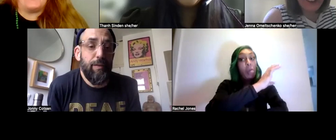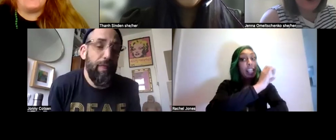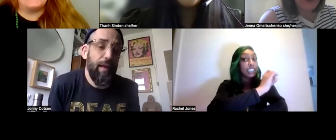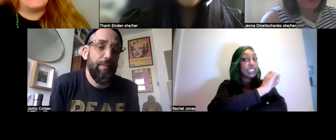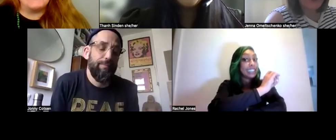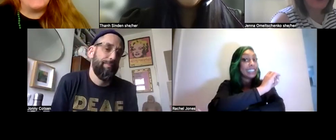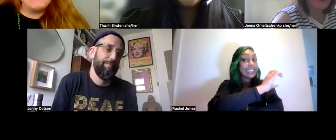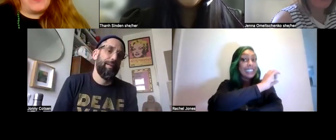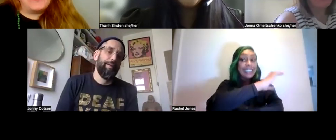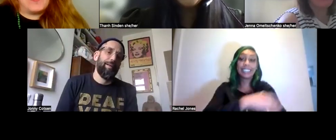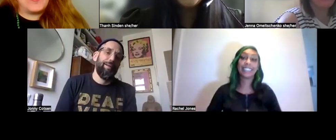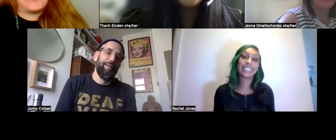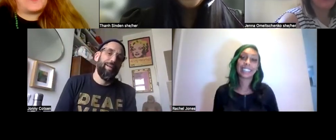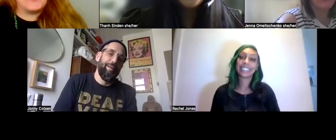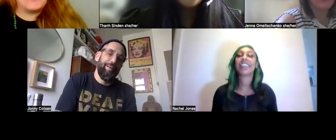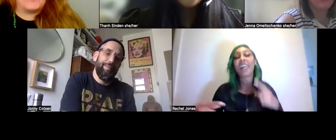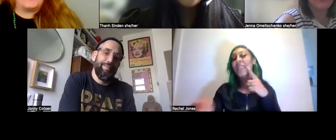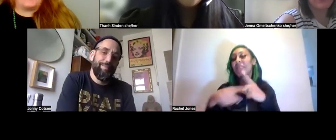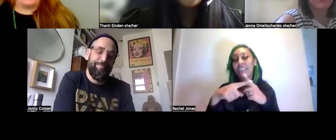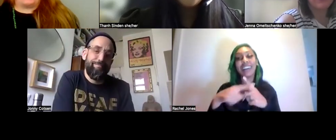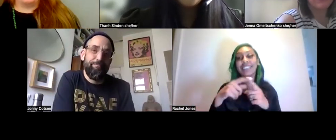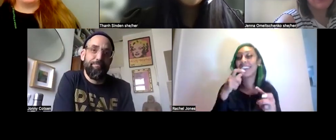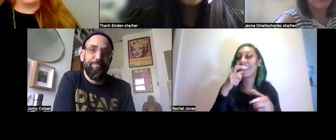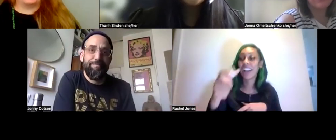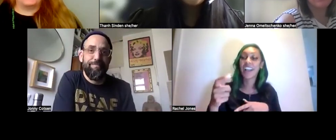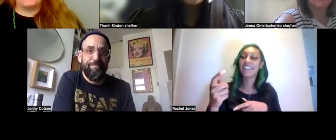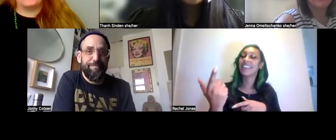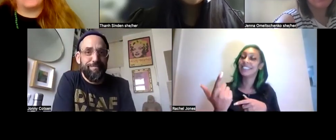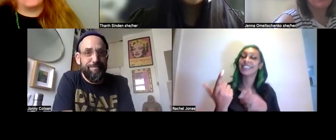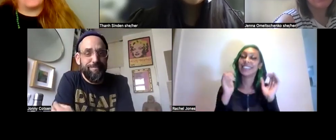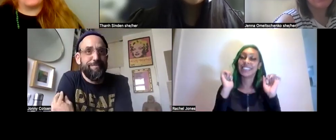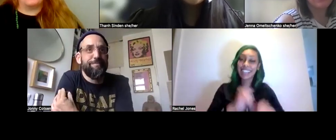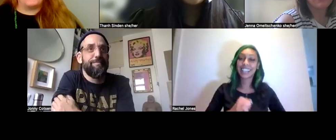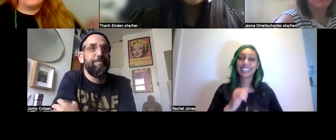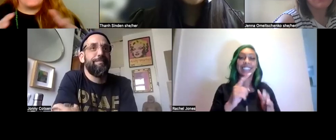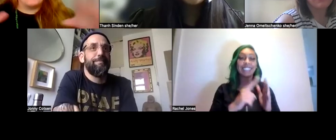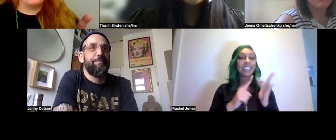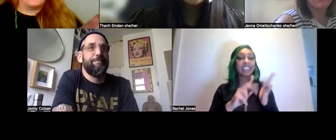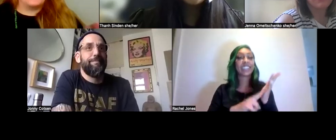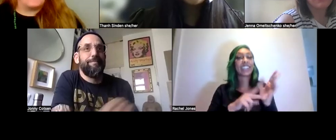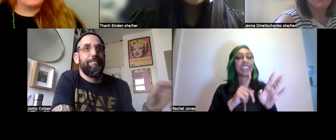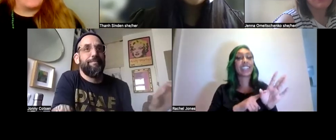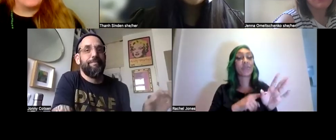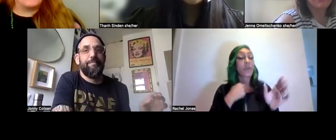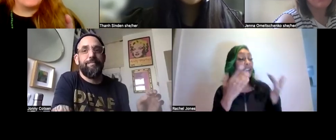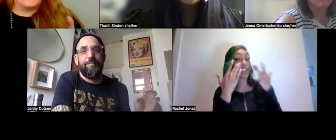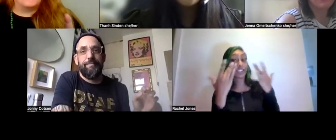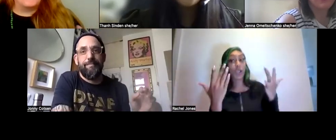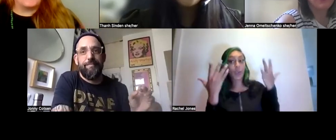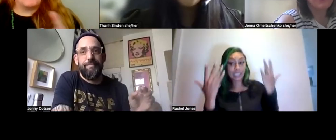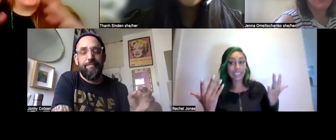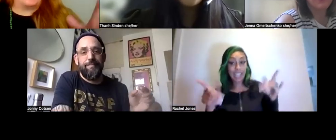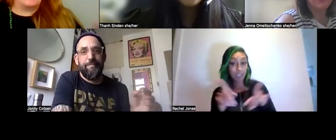And some really positive comments coming through about that, Jonny. And I think what we've exemplified today as well is